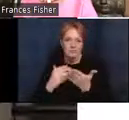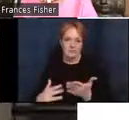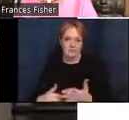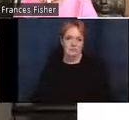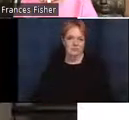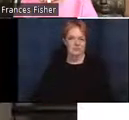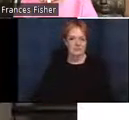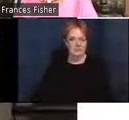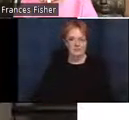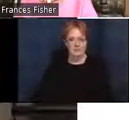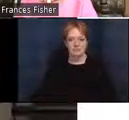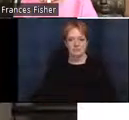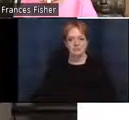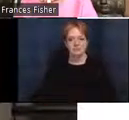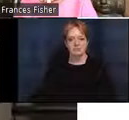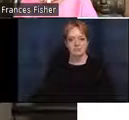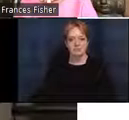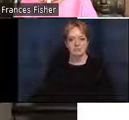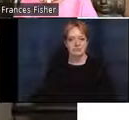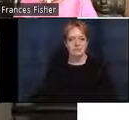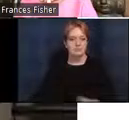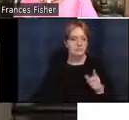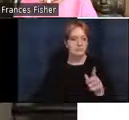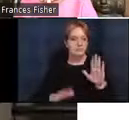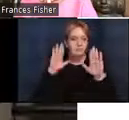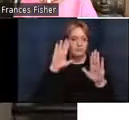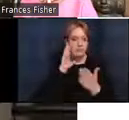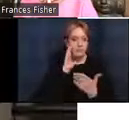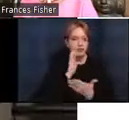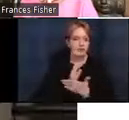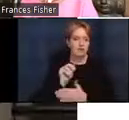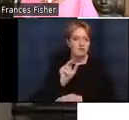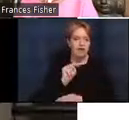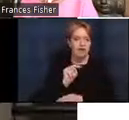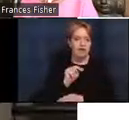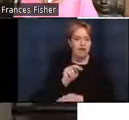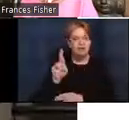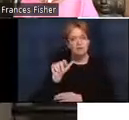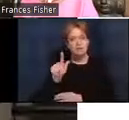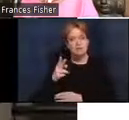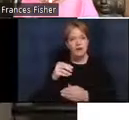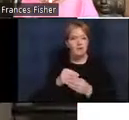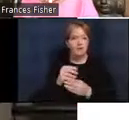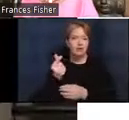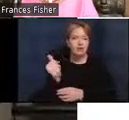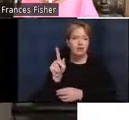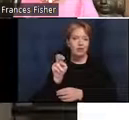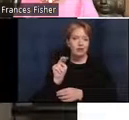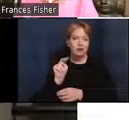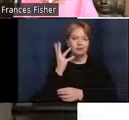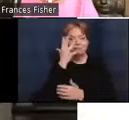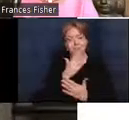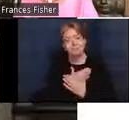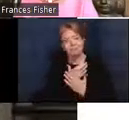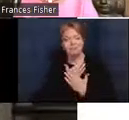So here we have a great photo of Anne and Ralph in the gardens, looking very happy and relaxed. They not